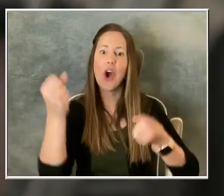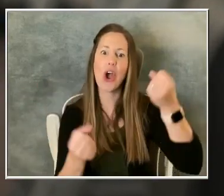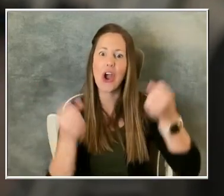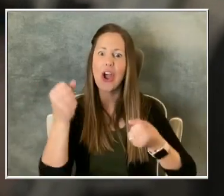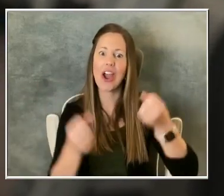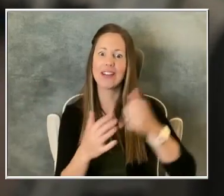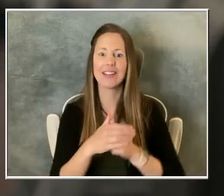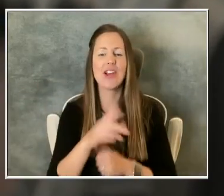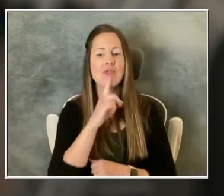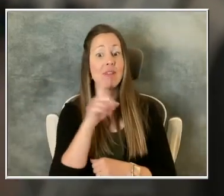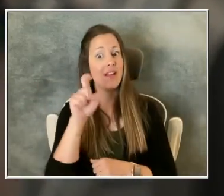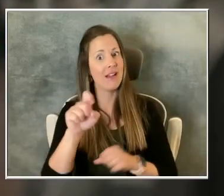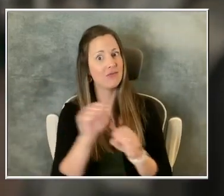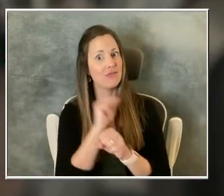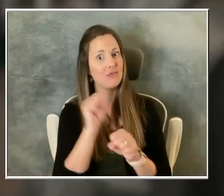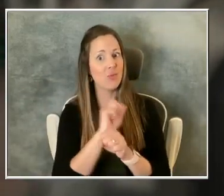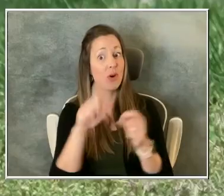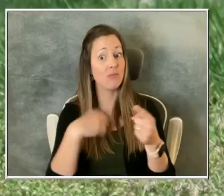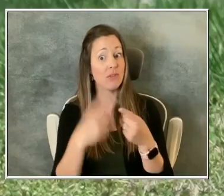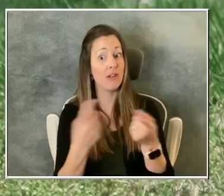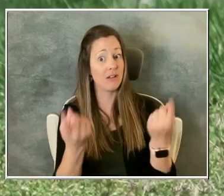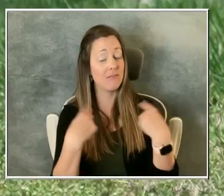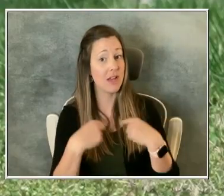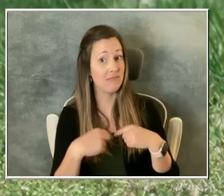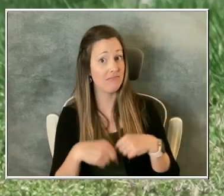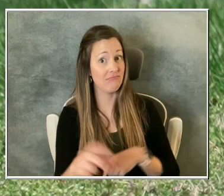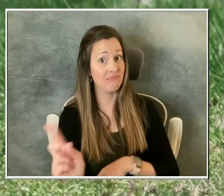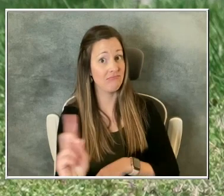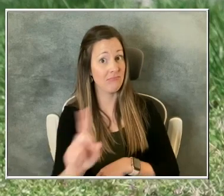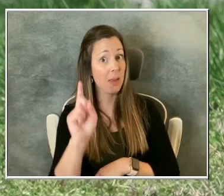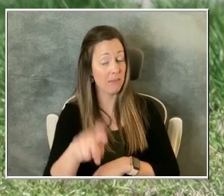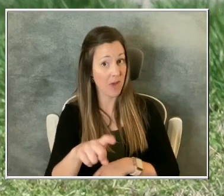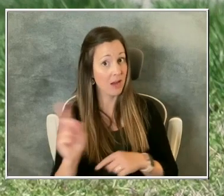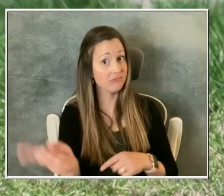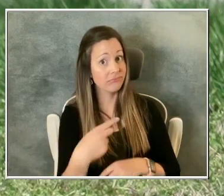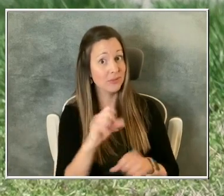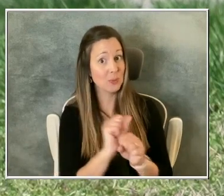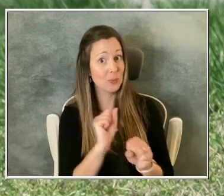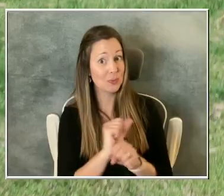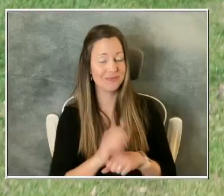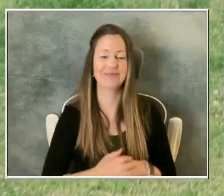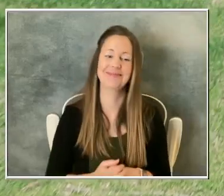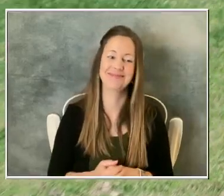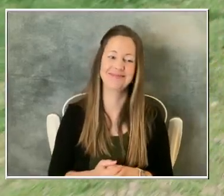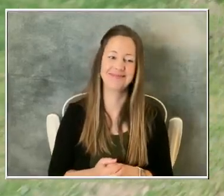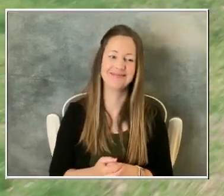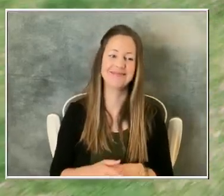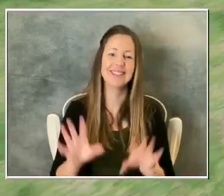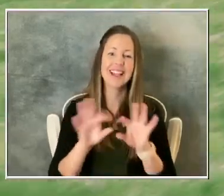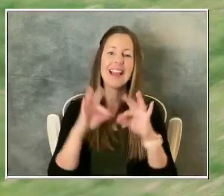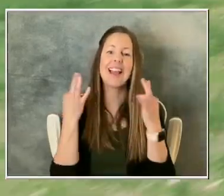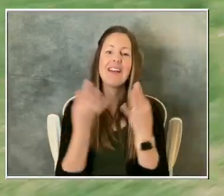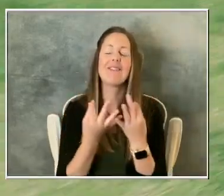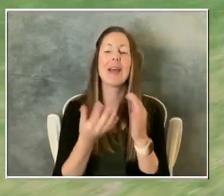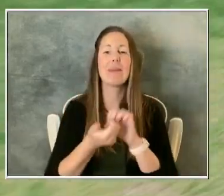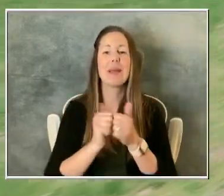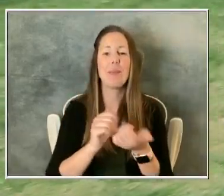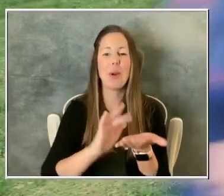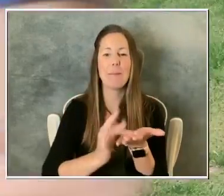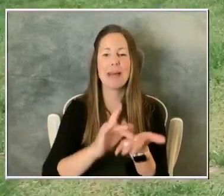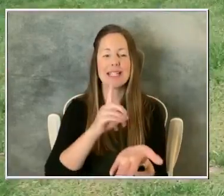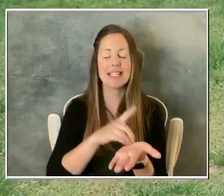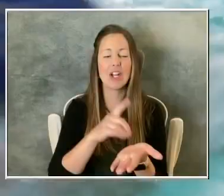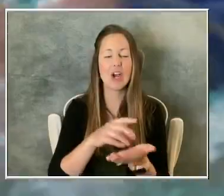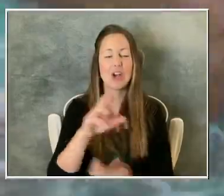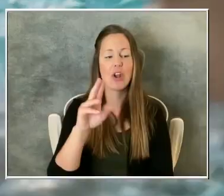come in here. There's no dilly-dallying around. Family and sports medicine physician Dr. Nicole Yadlinski is a